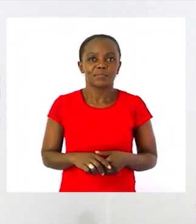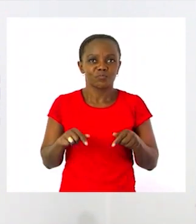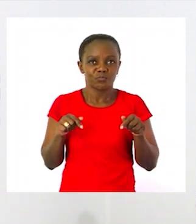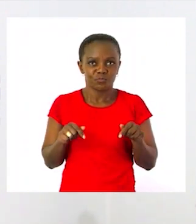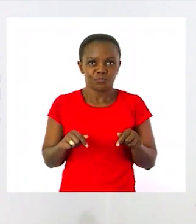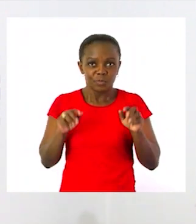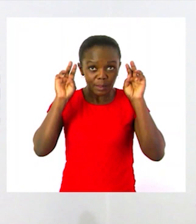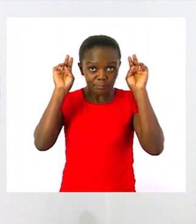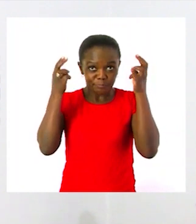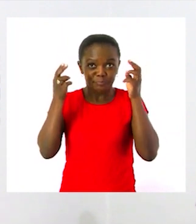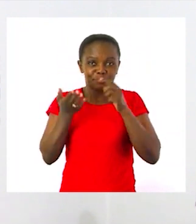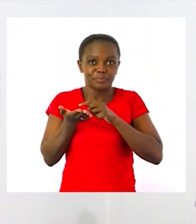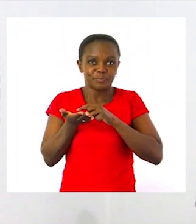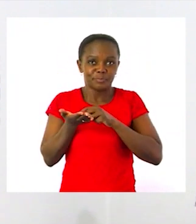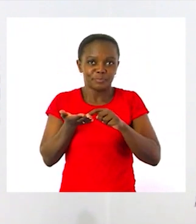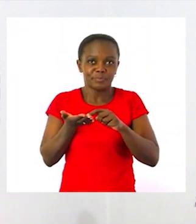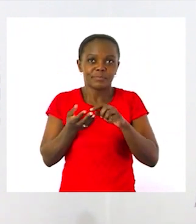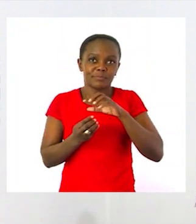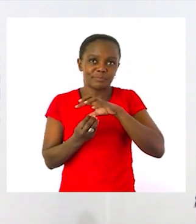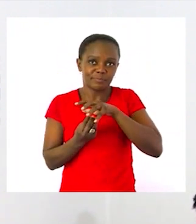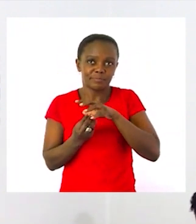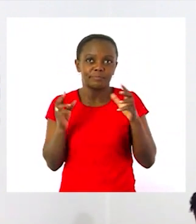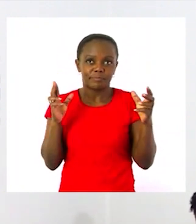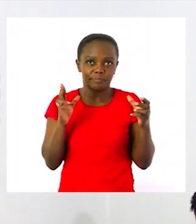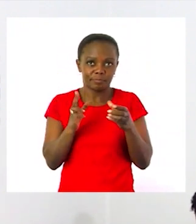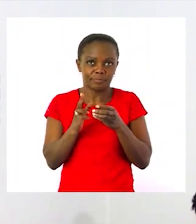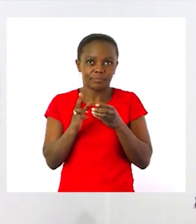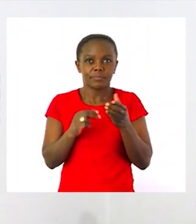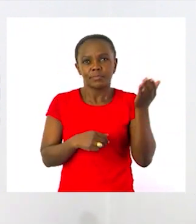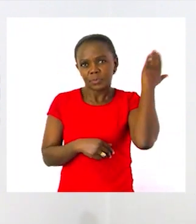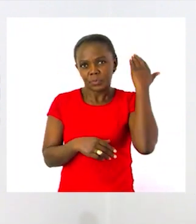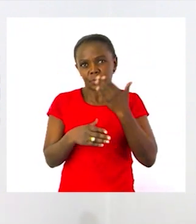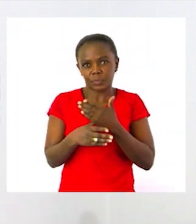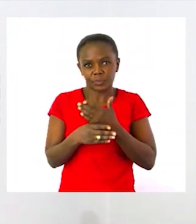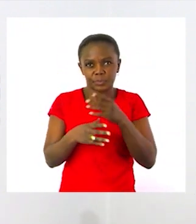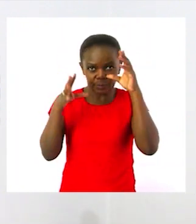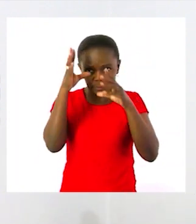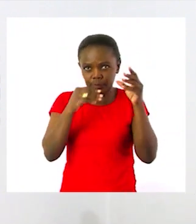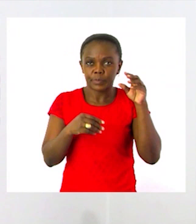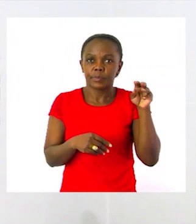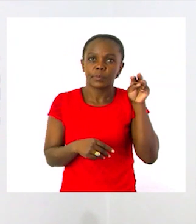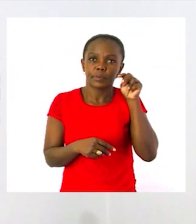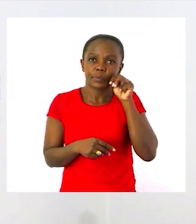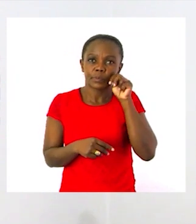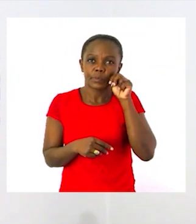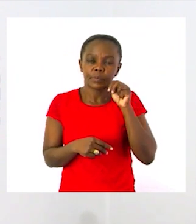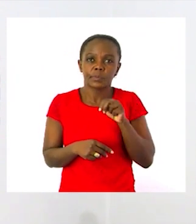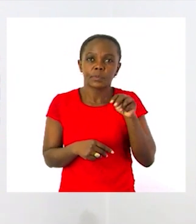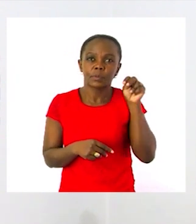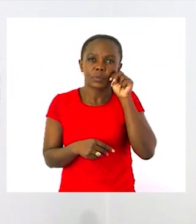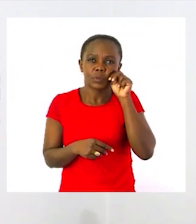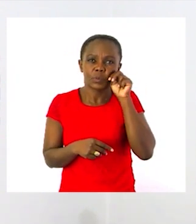of the week is families and communities. In the previous lesson, we learned about nouns. Nouns